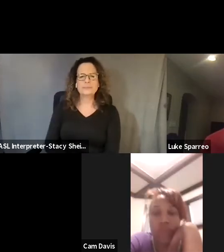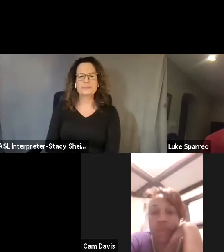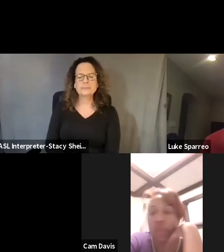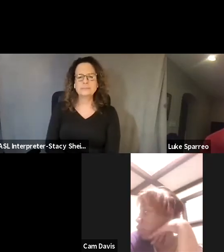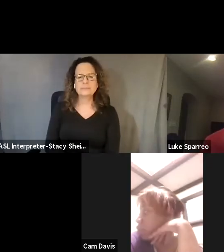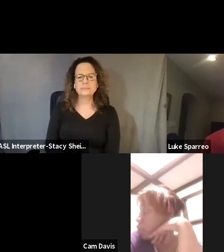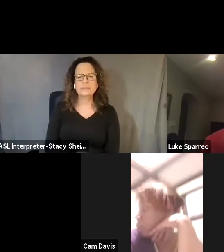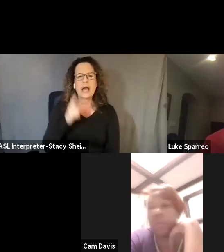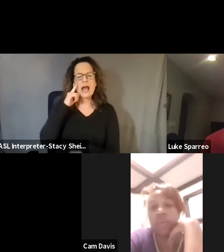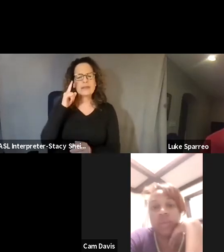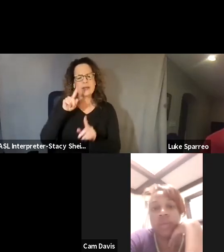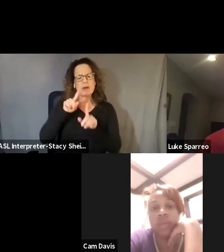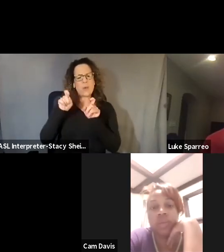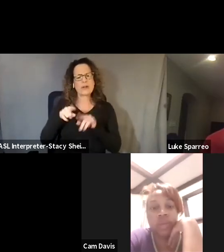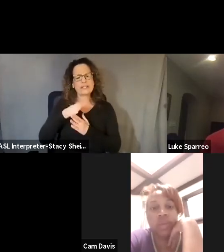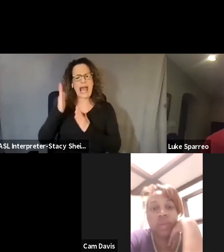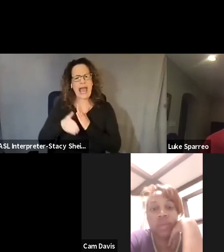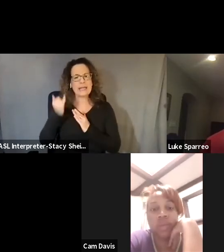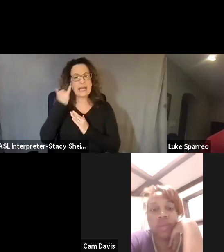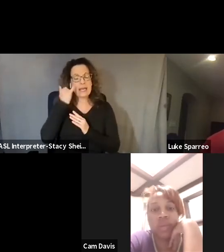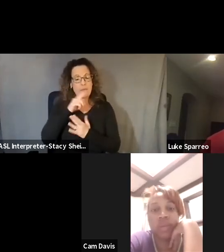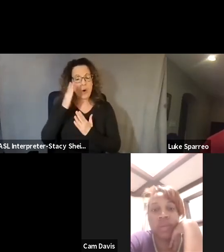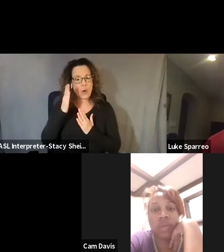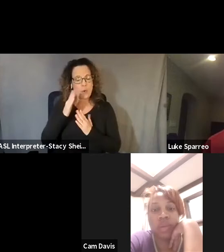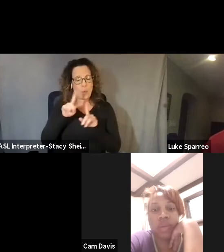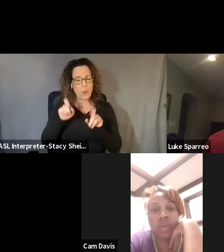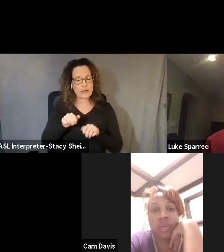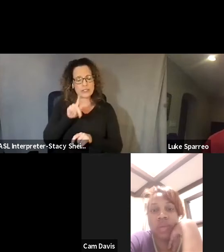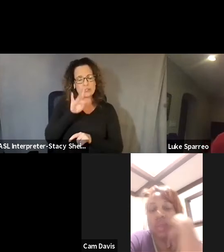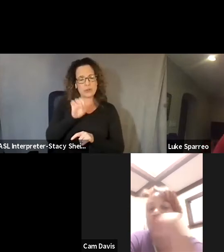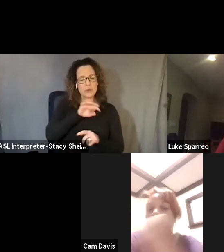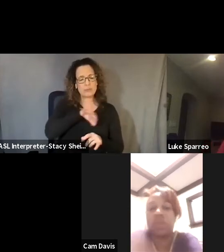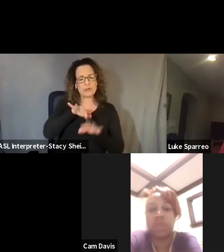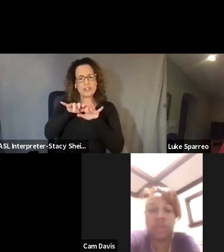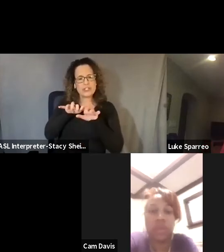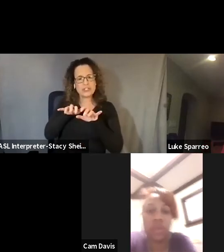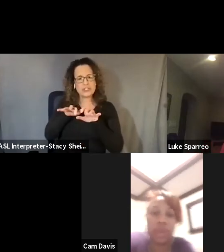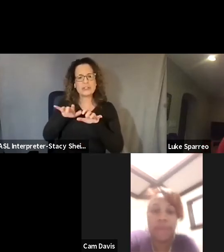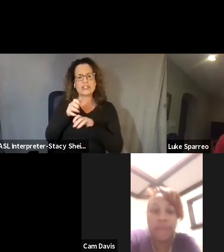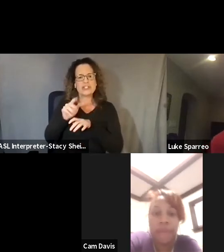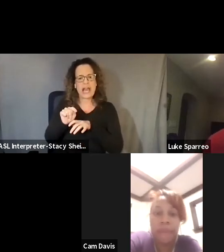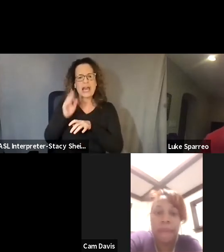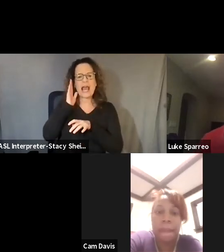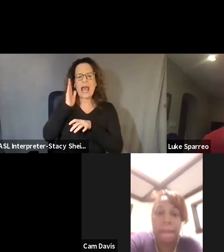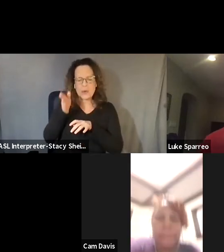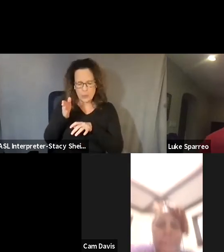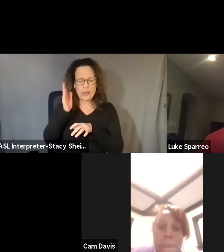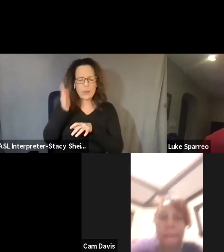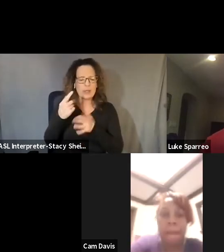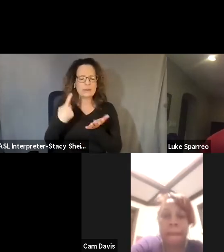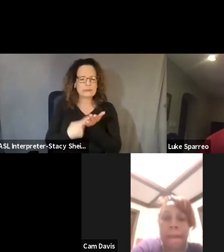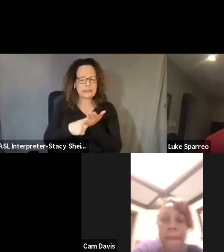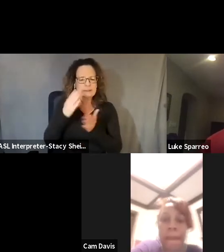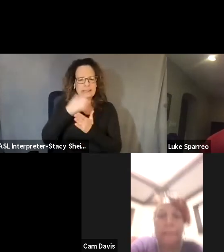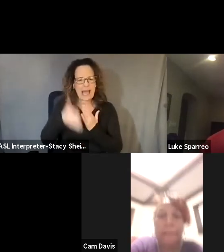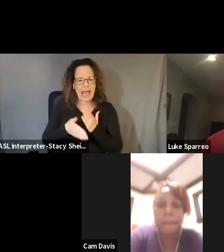I think we're going to do questions at the end. So everybody, if you have any questions for Luke, please put it in the chat and we'll get to them at the end, as well as any